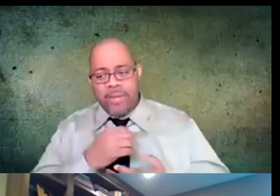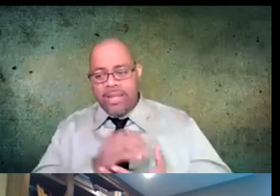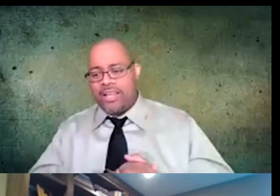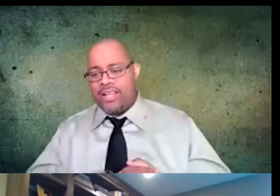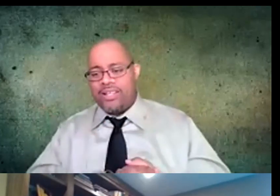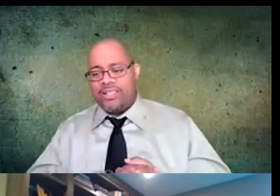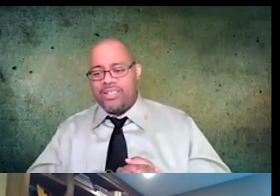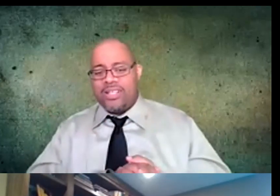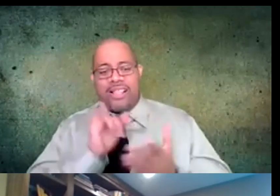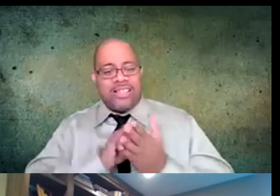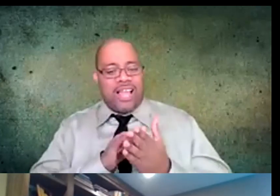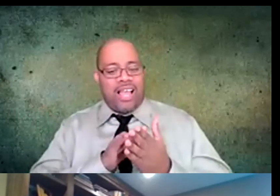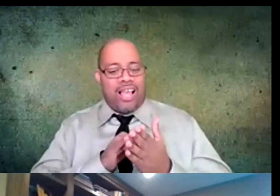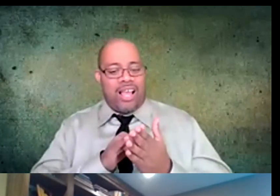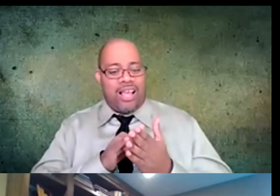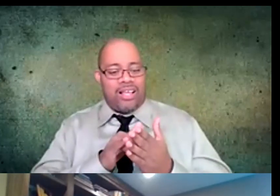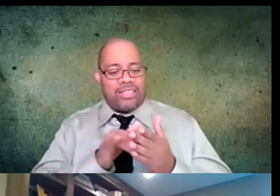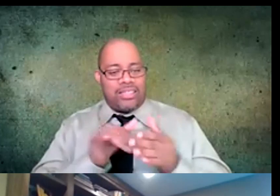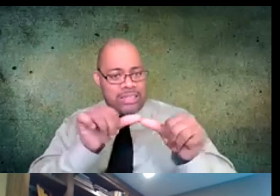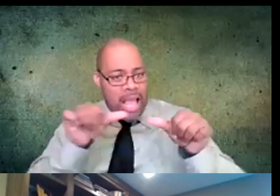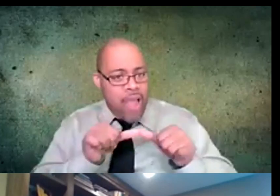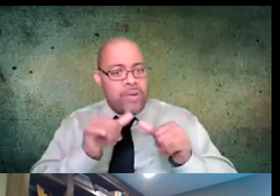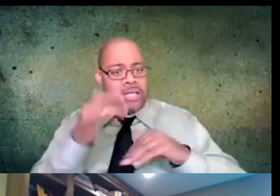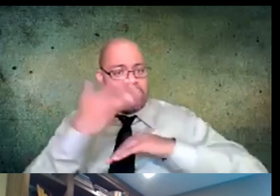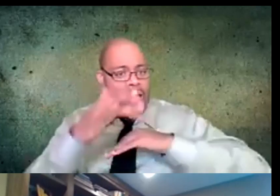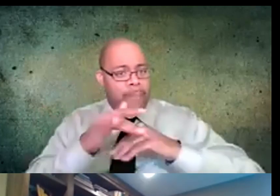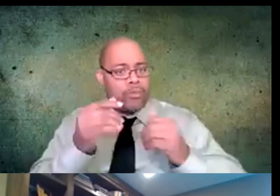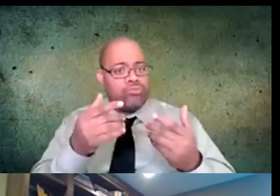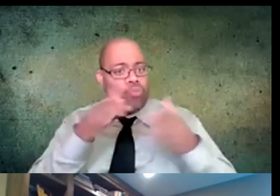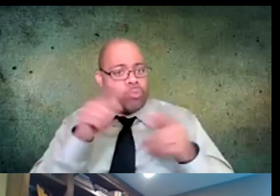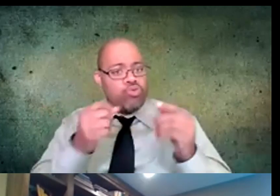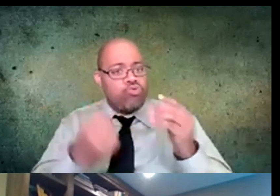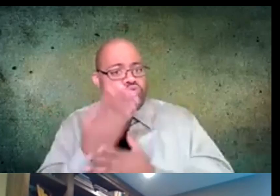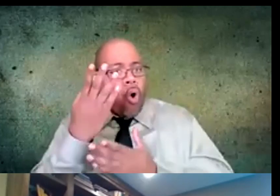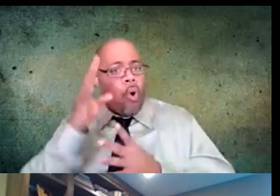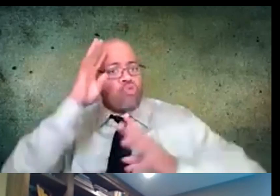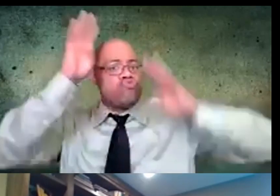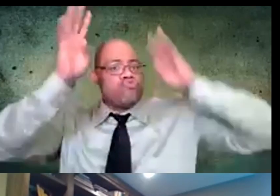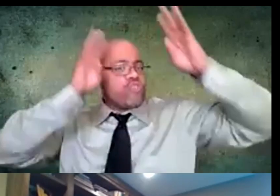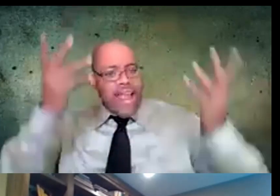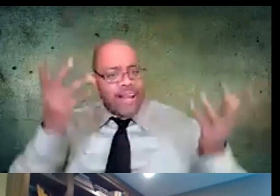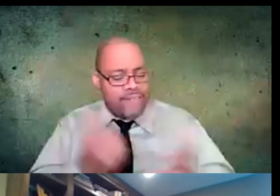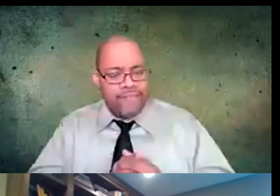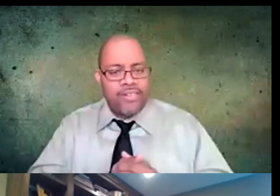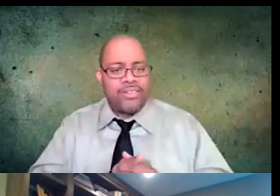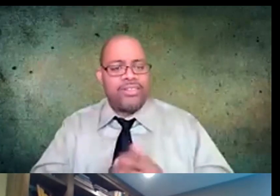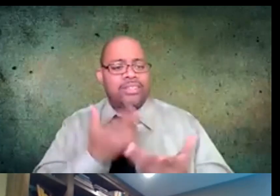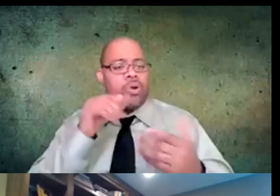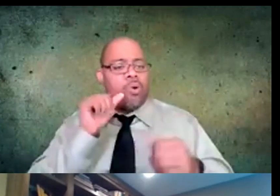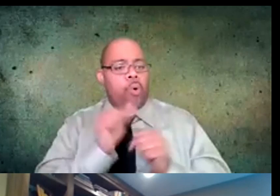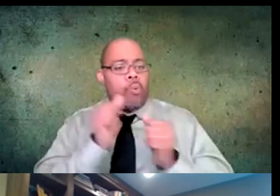the runway and the space and room to grow, to be creative, to essentially work